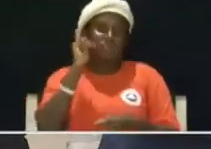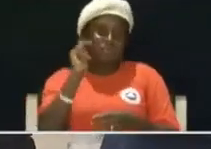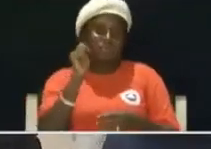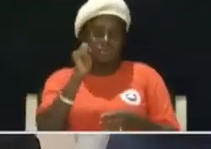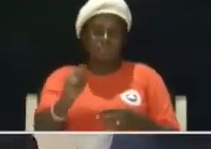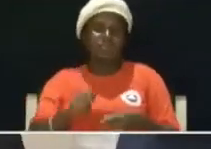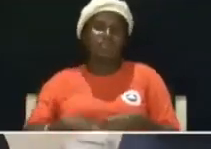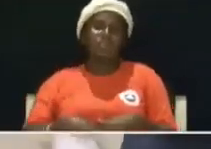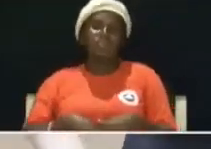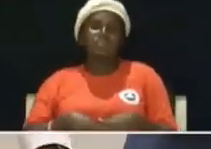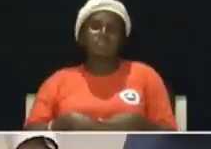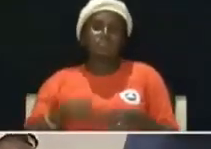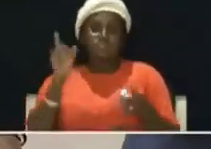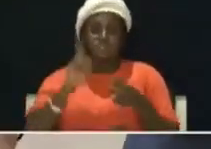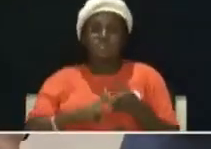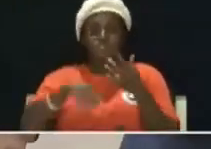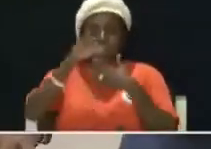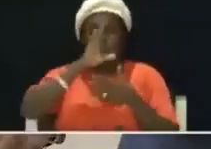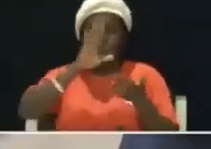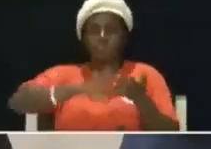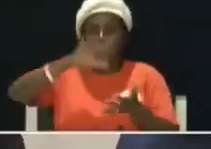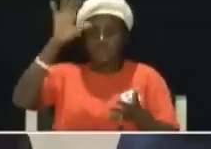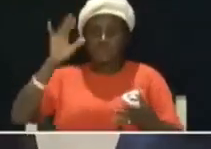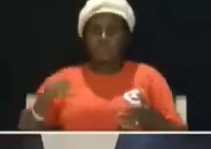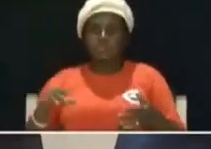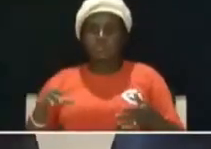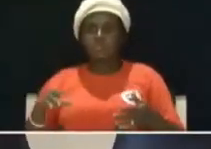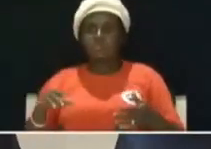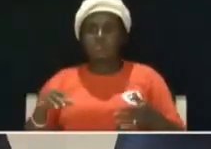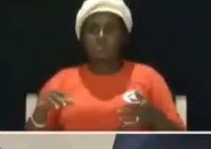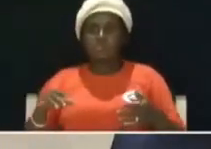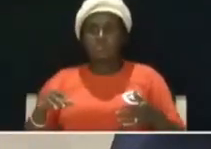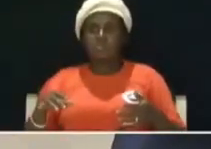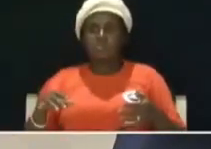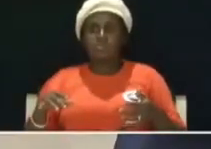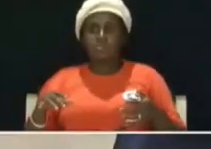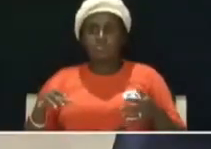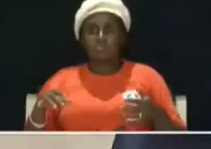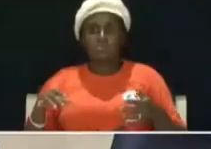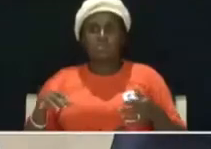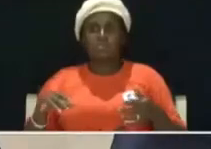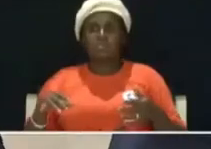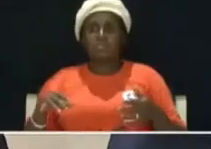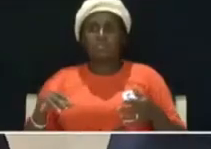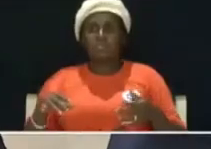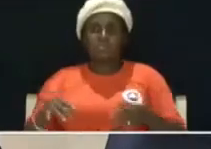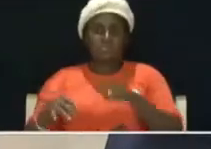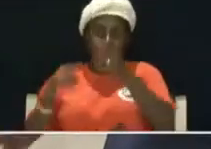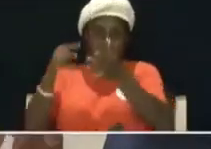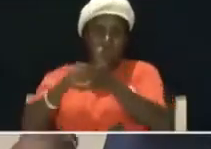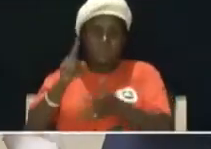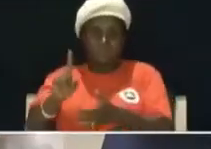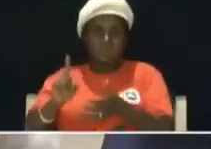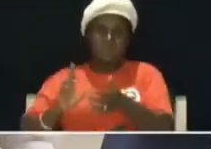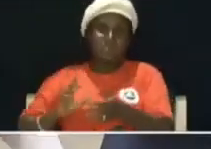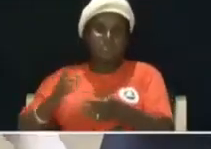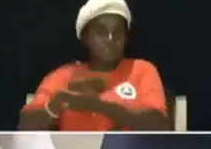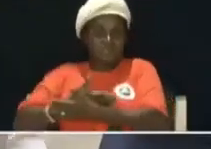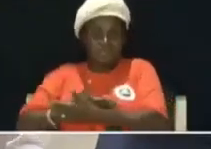Brethren, to God be the glory. None of this pregnancy passed 3 months, but this one crossed